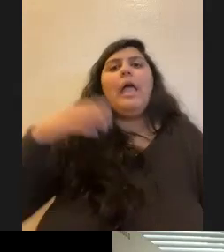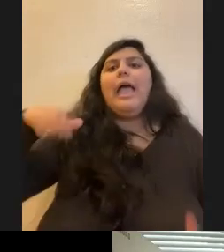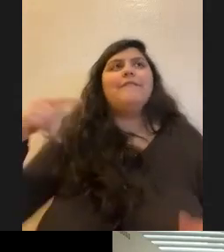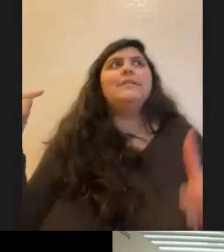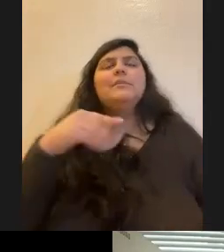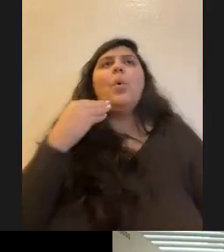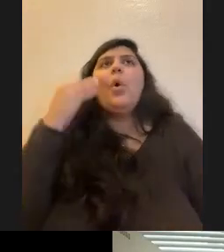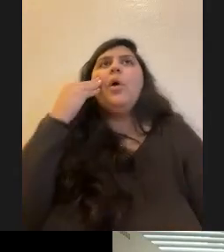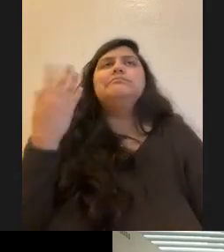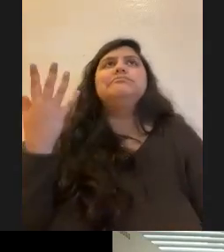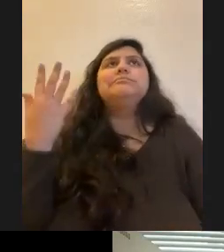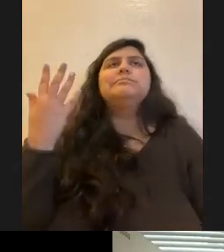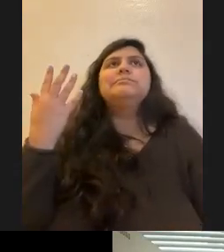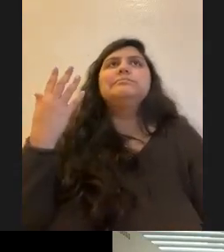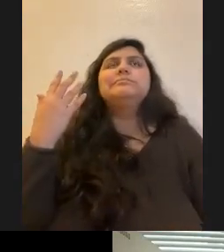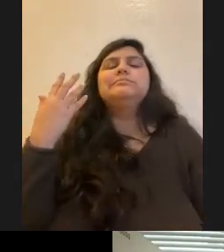home.